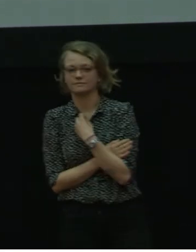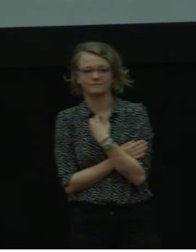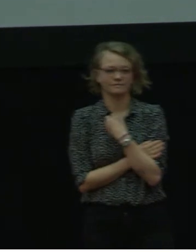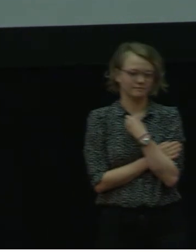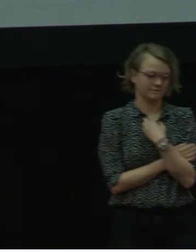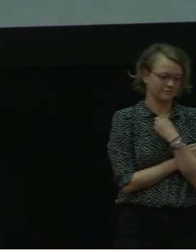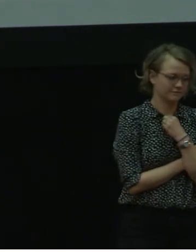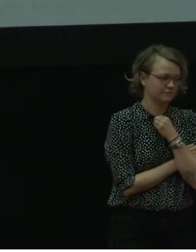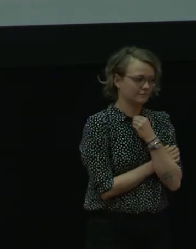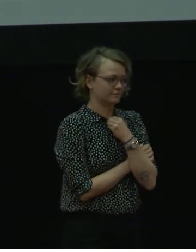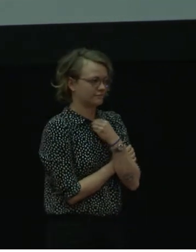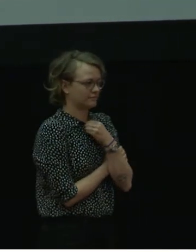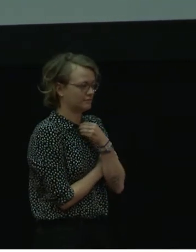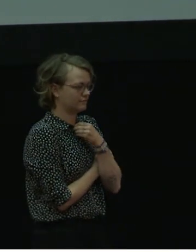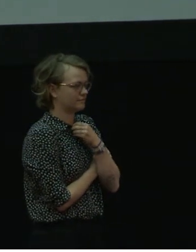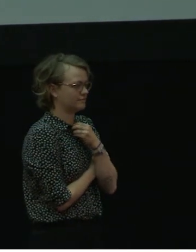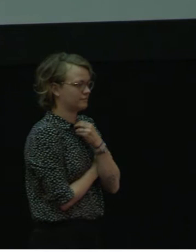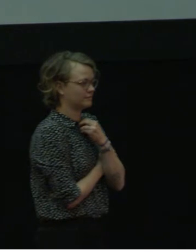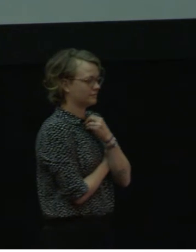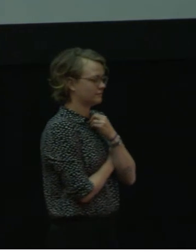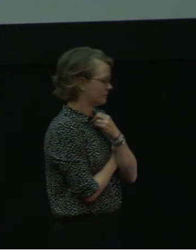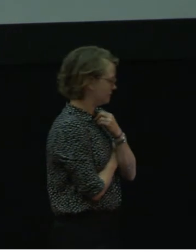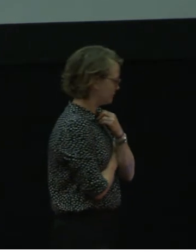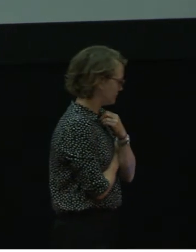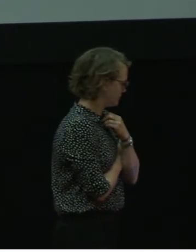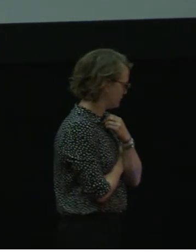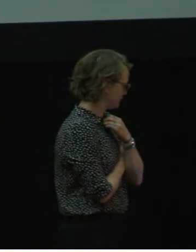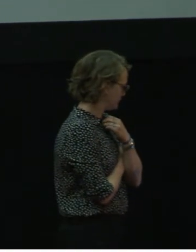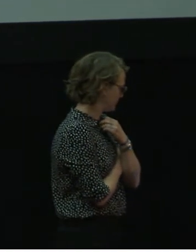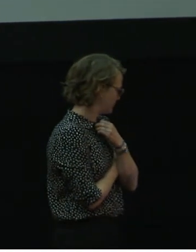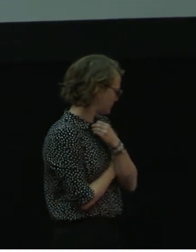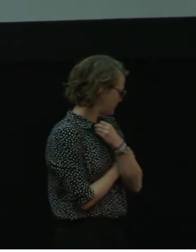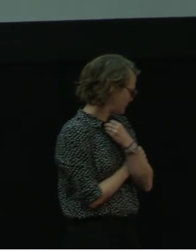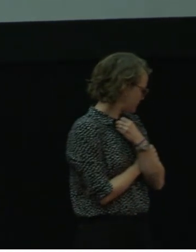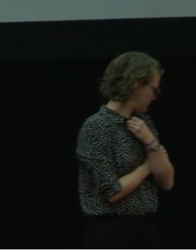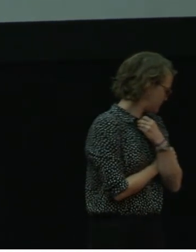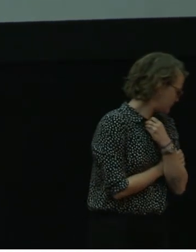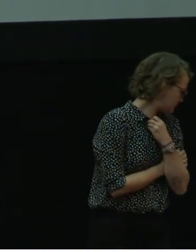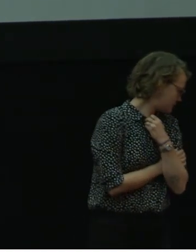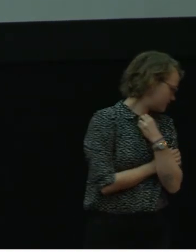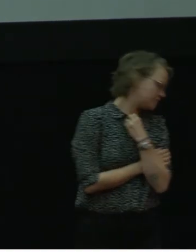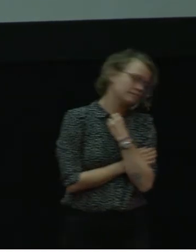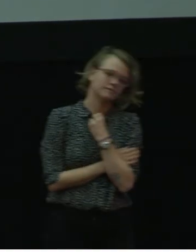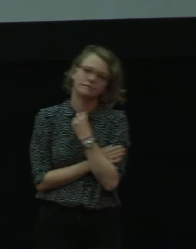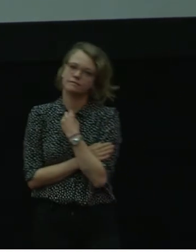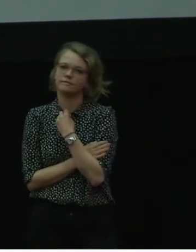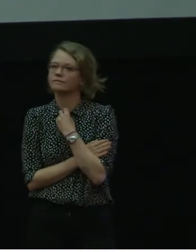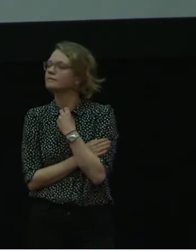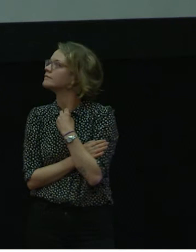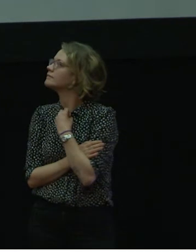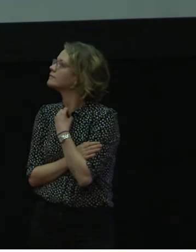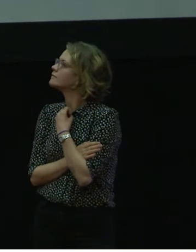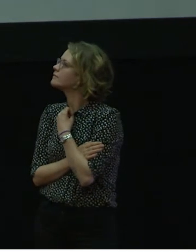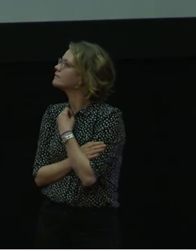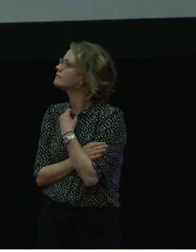on the market. With this invention, over 70 million people achieve a new level of independence. 70 million people gain access to a